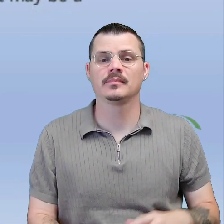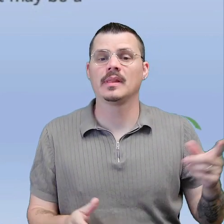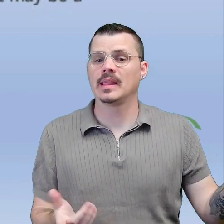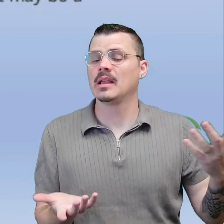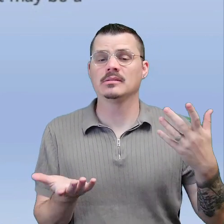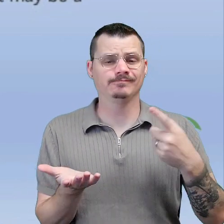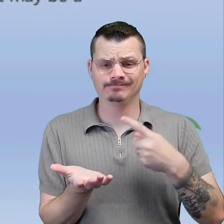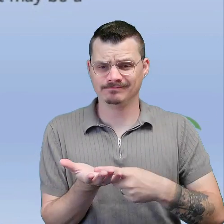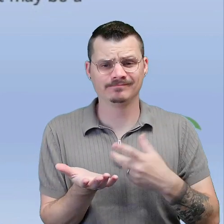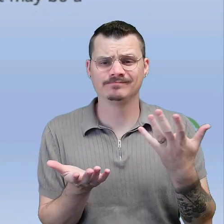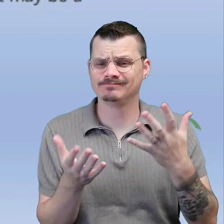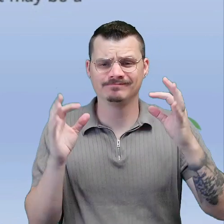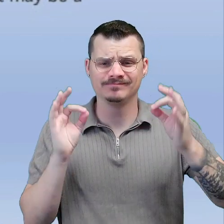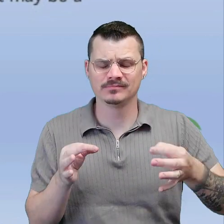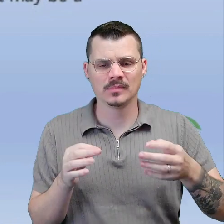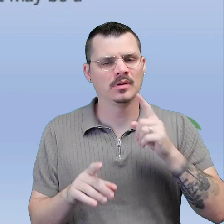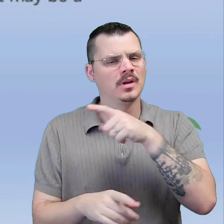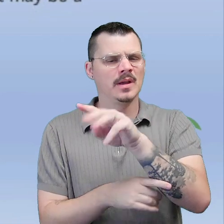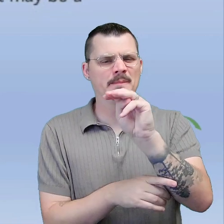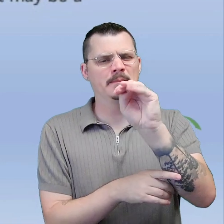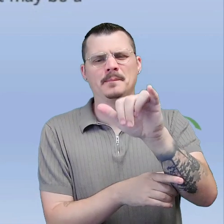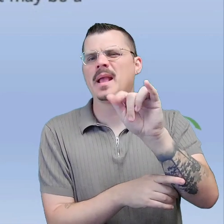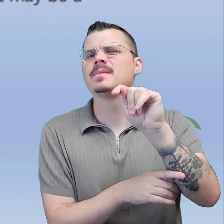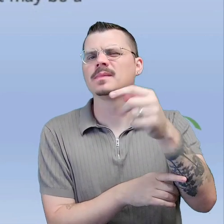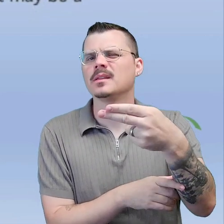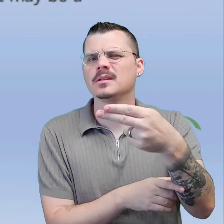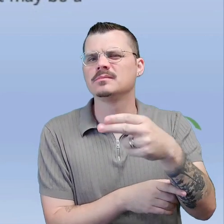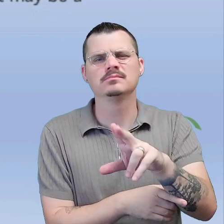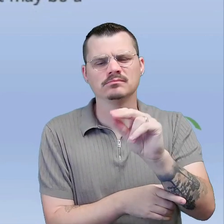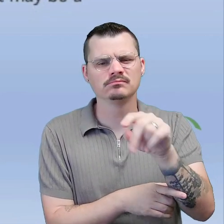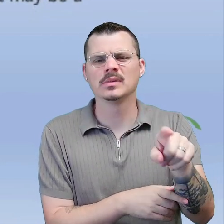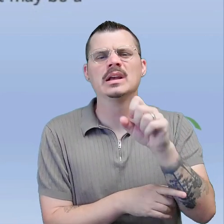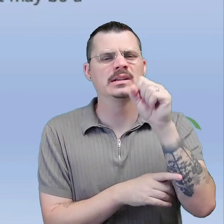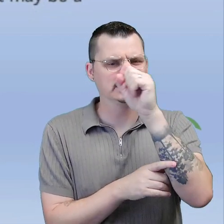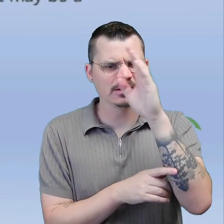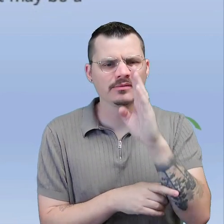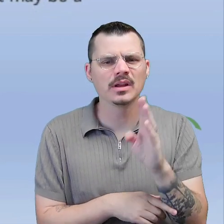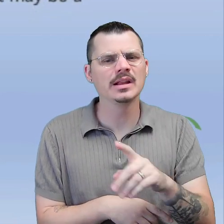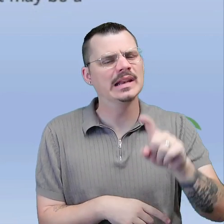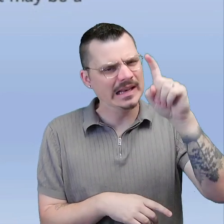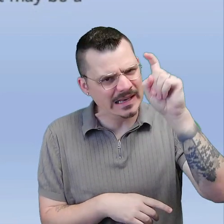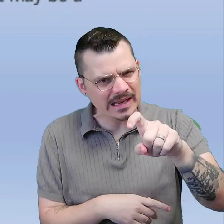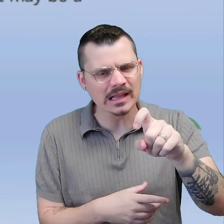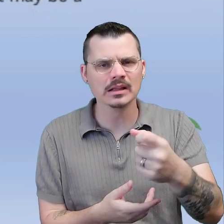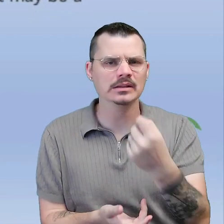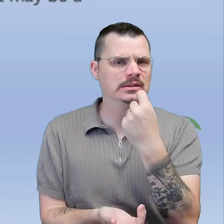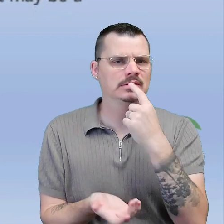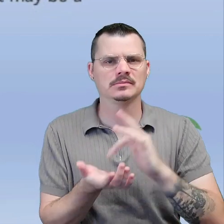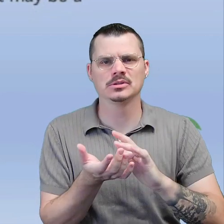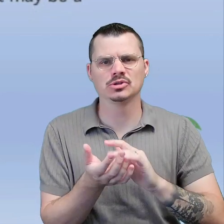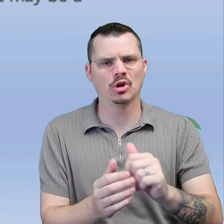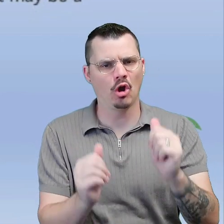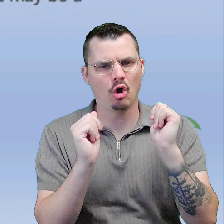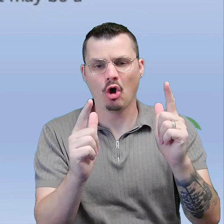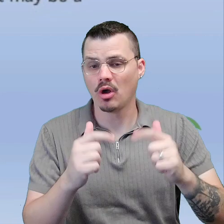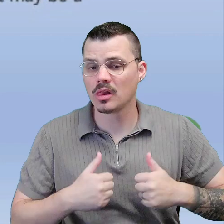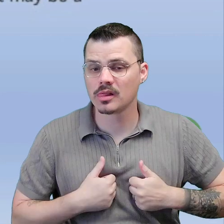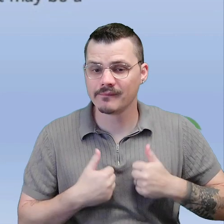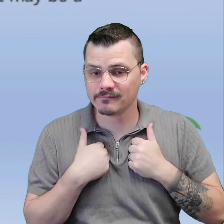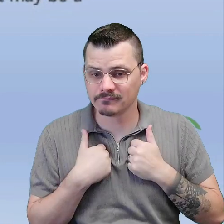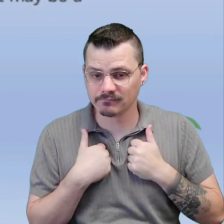they concluded that it was a myth that people with schizophrenia needed to be on drugs all their